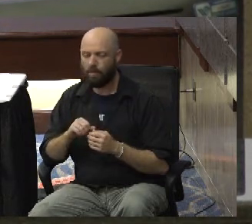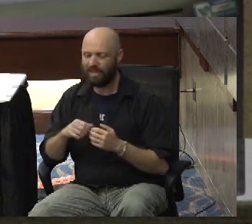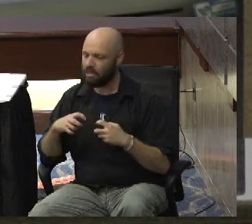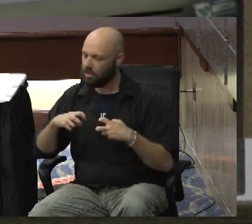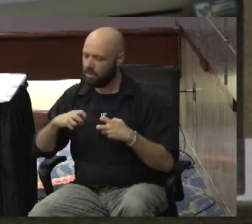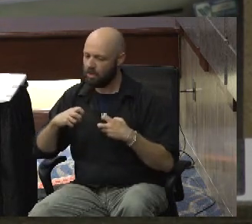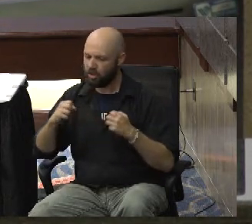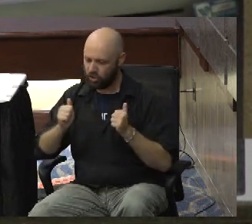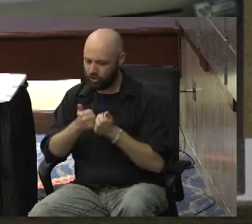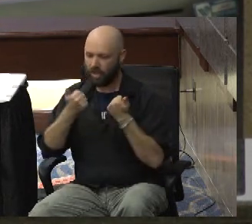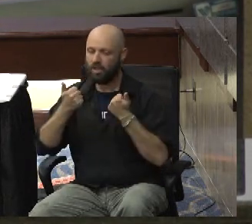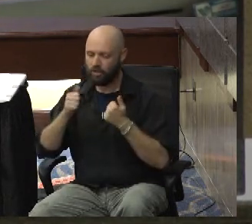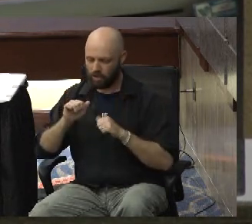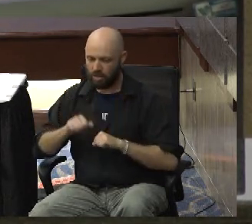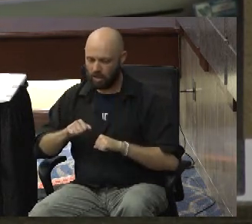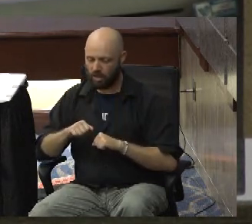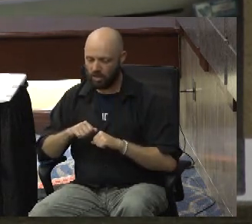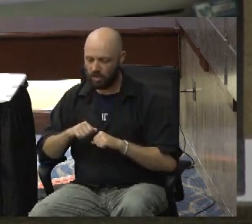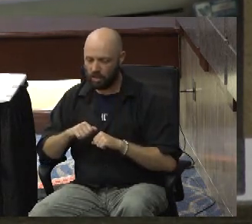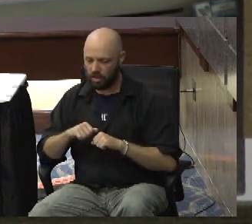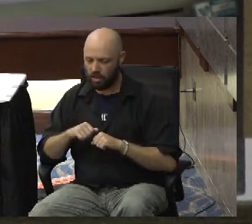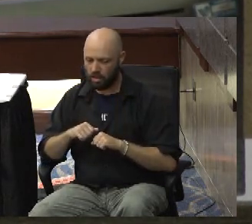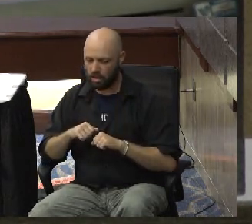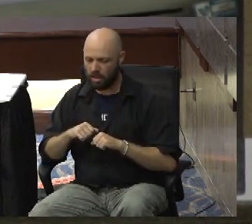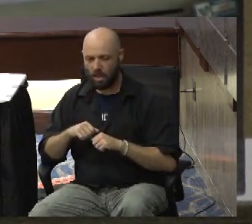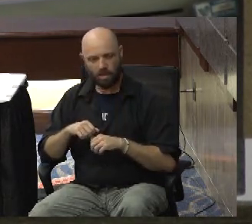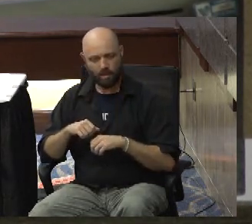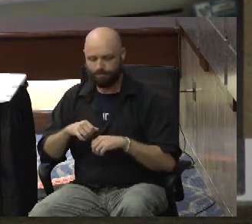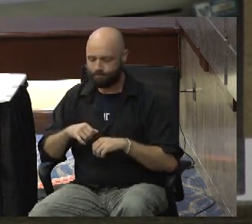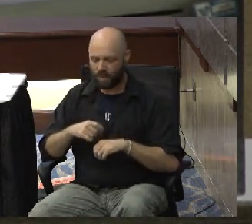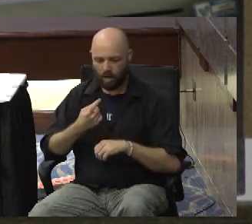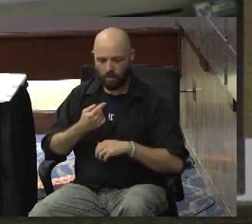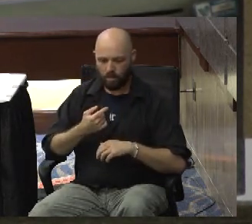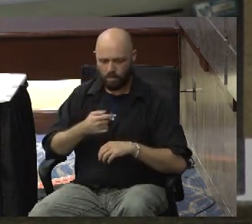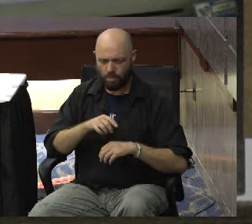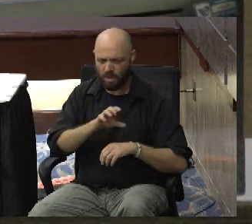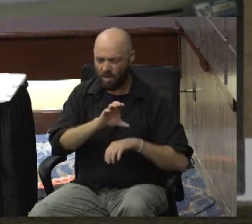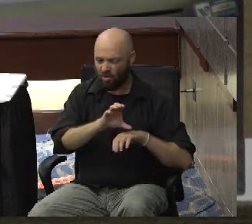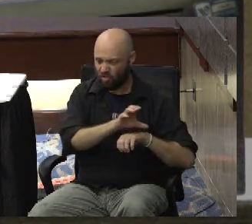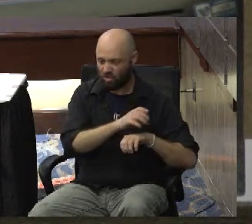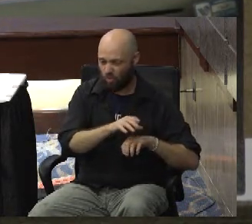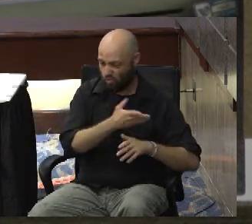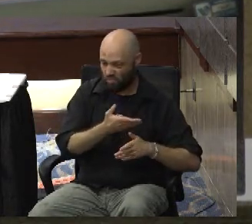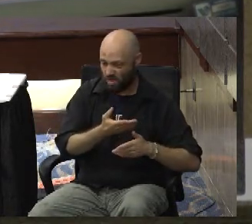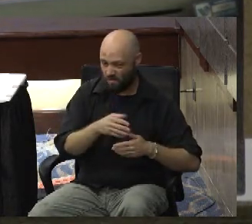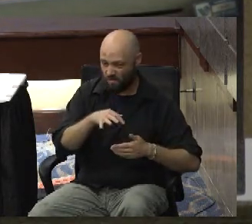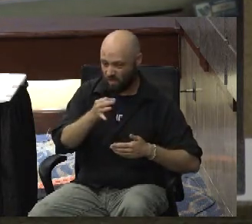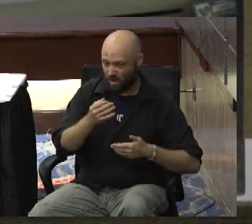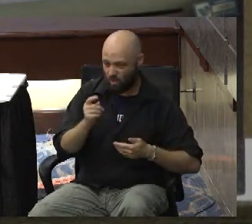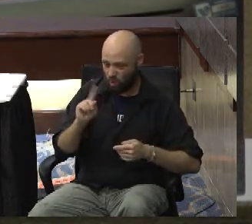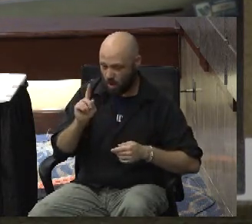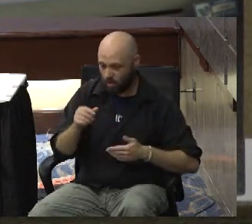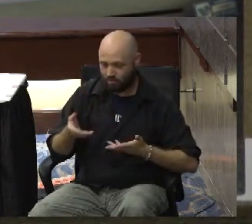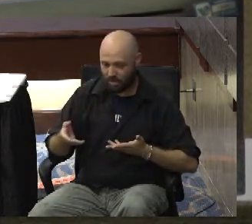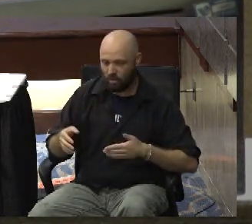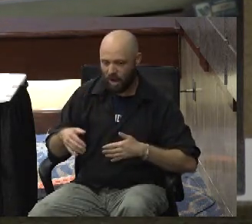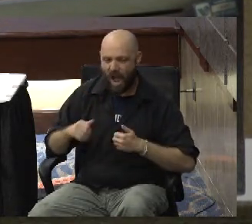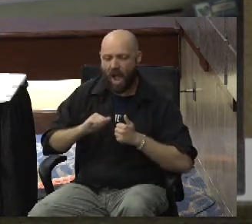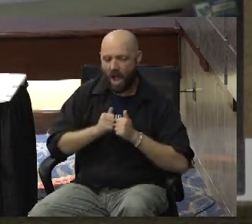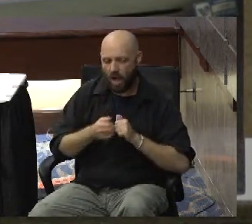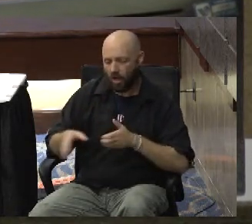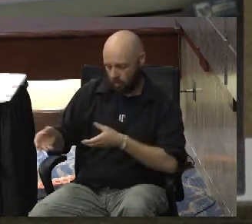the city monitoring supply chain and the difficulty of that.